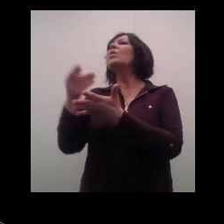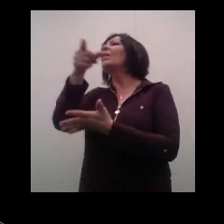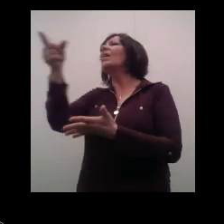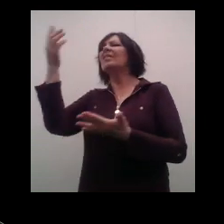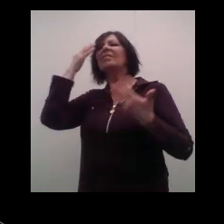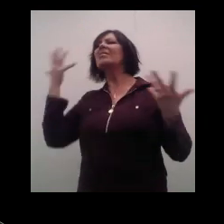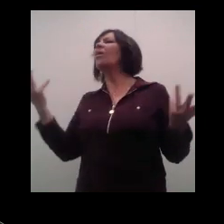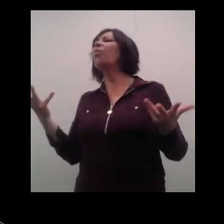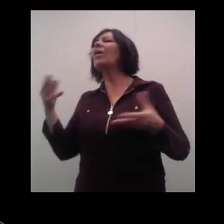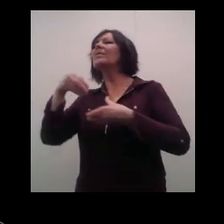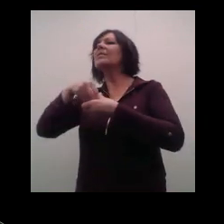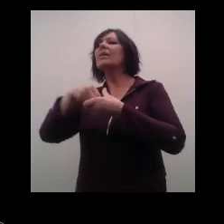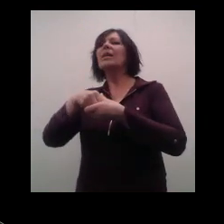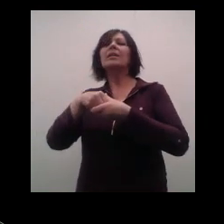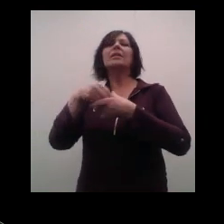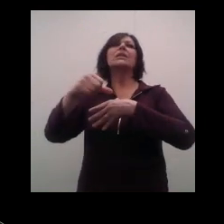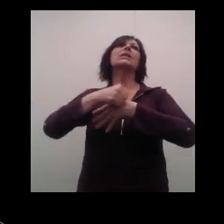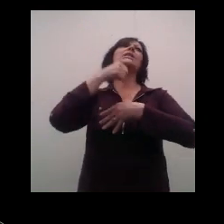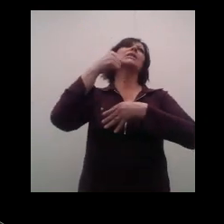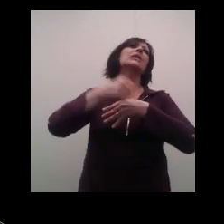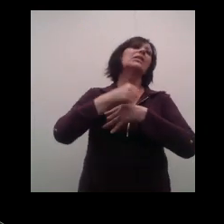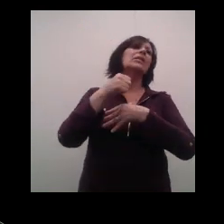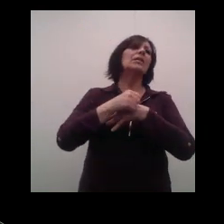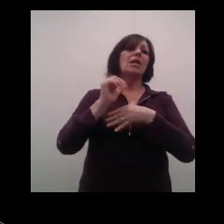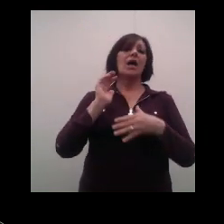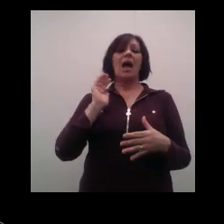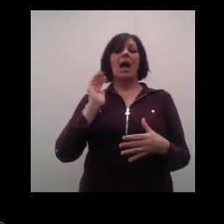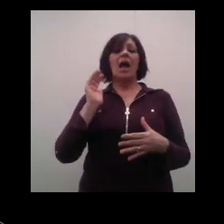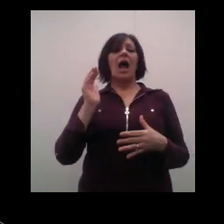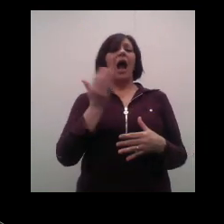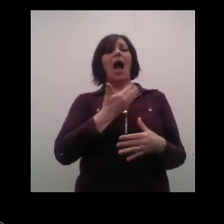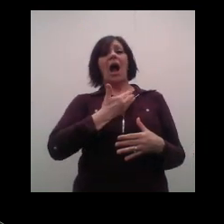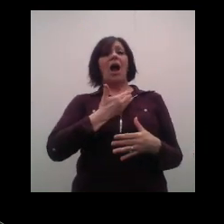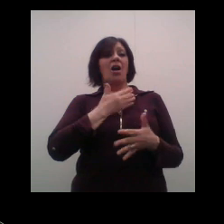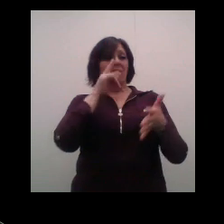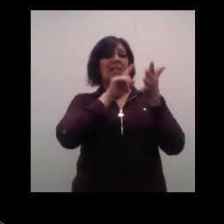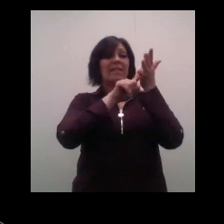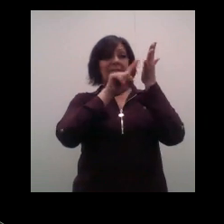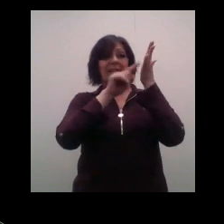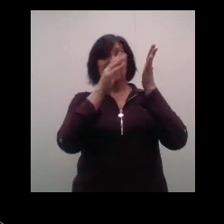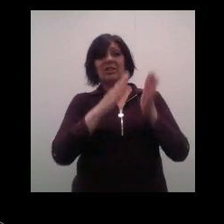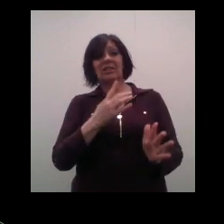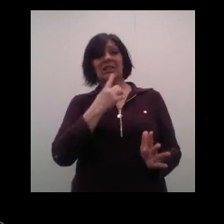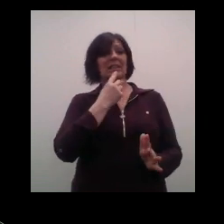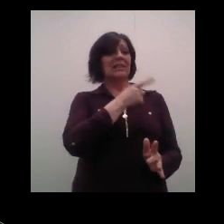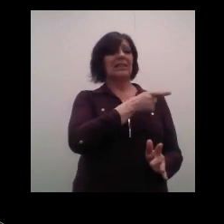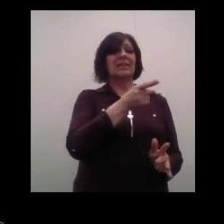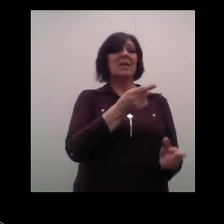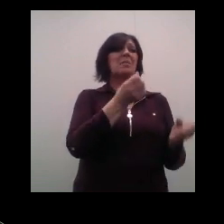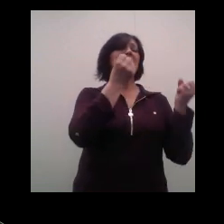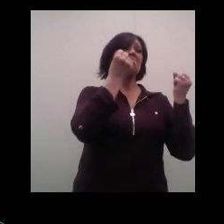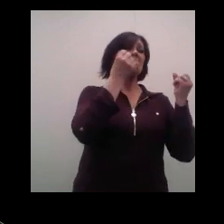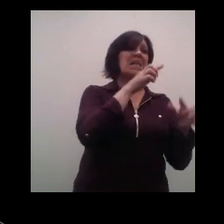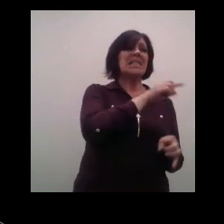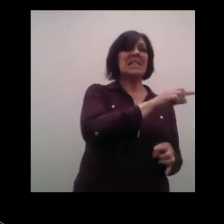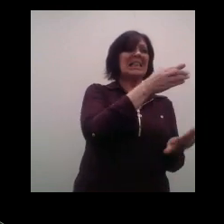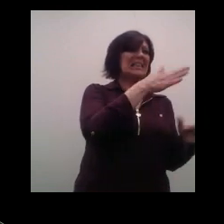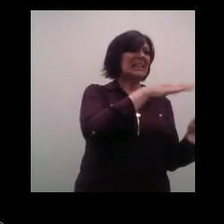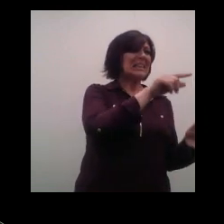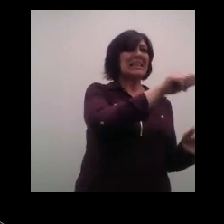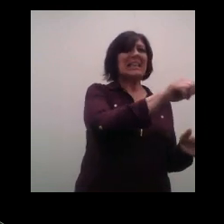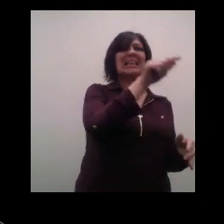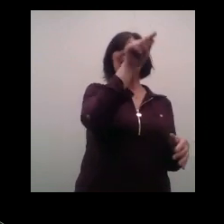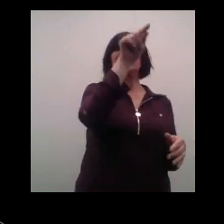spiked with, and so we're our scene investigators are reporting seeing many more scenes, death scenes